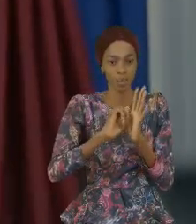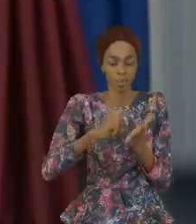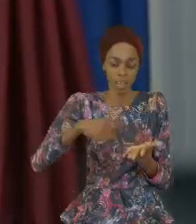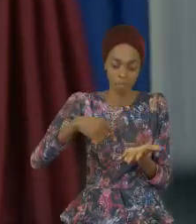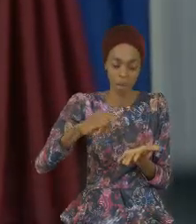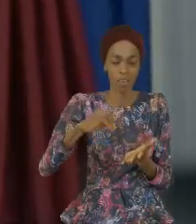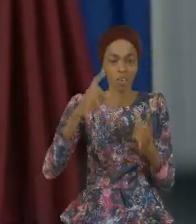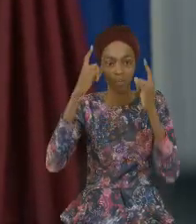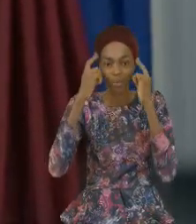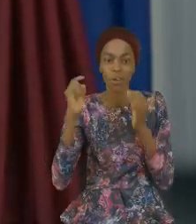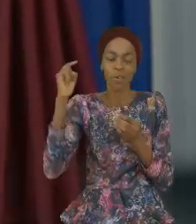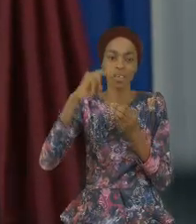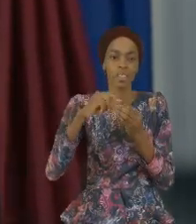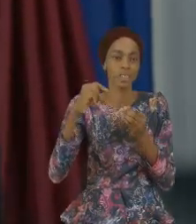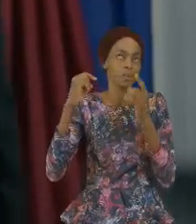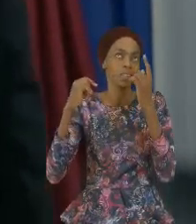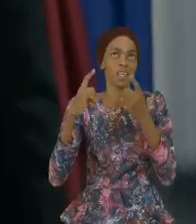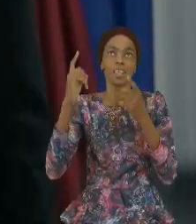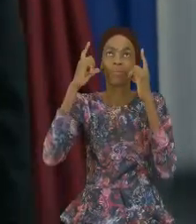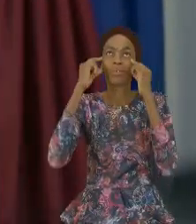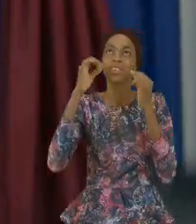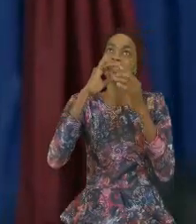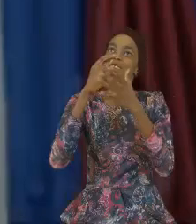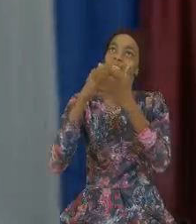still up yonder with the Lord